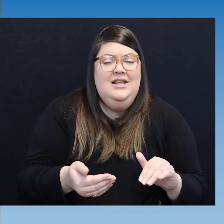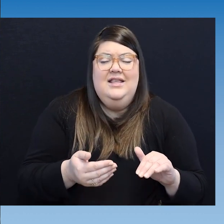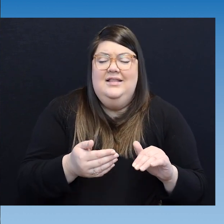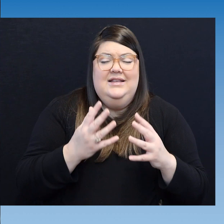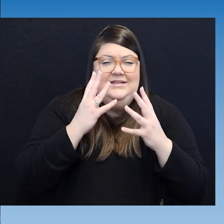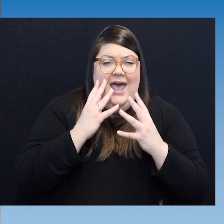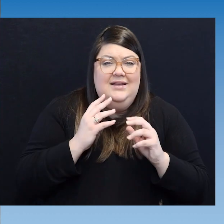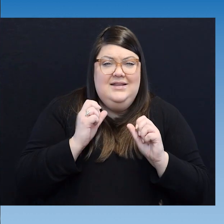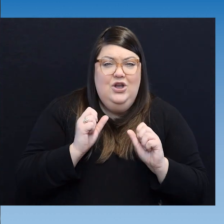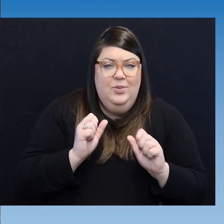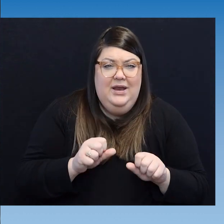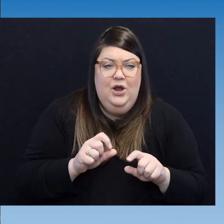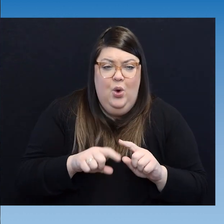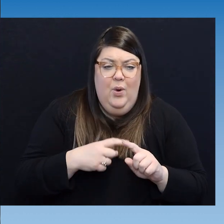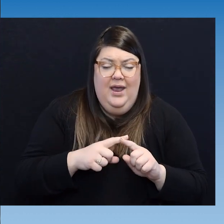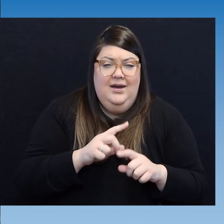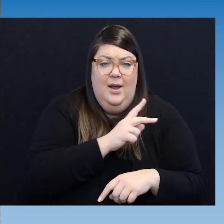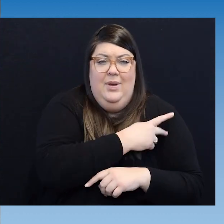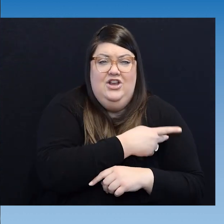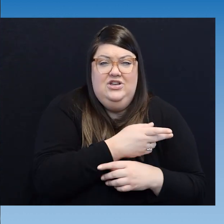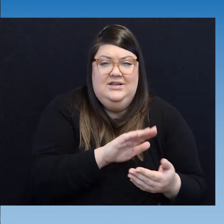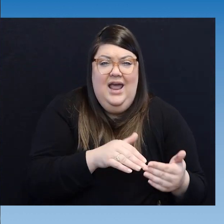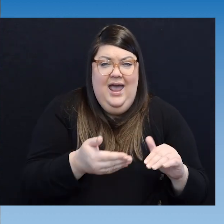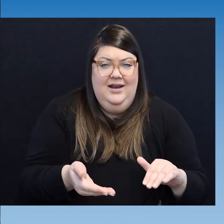be when the patient died.